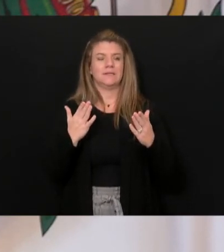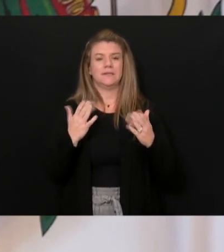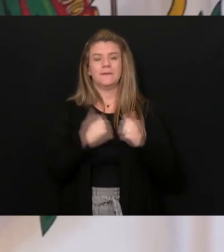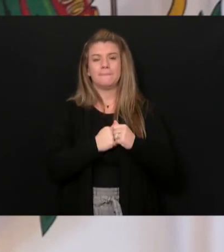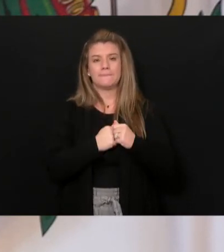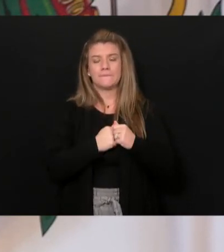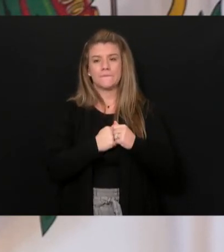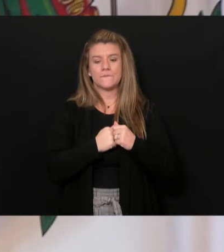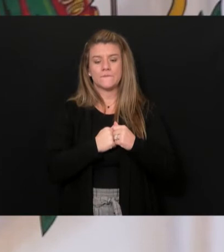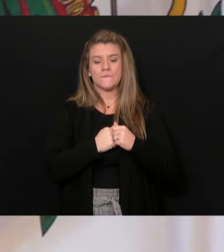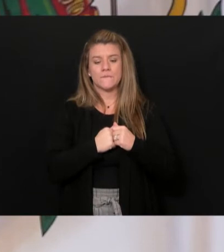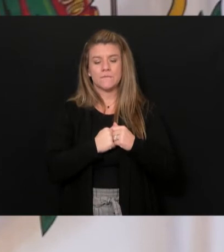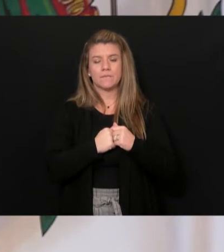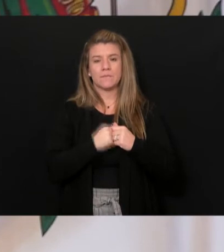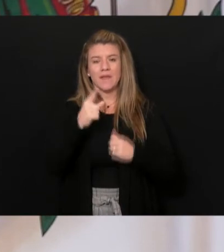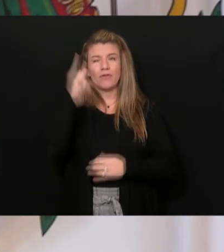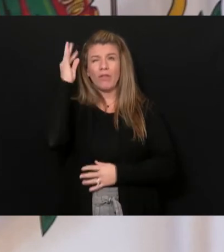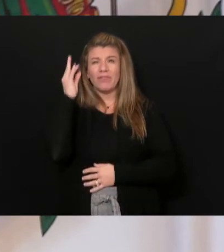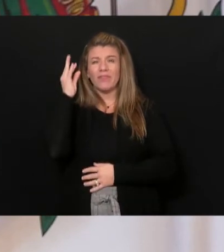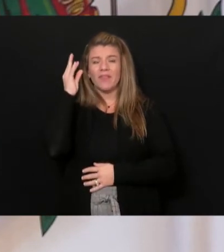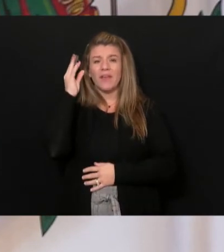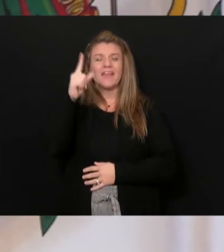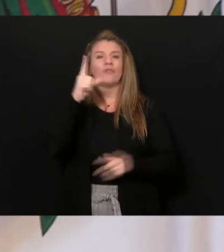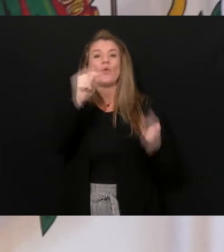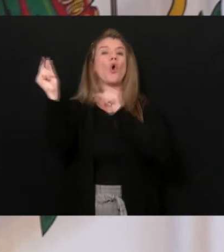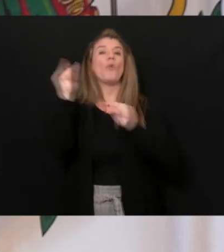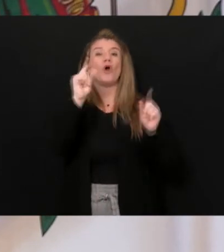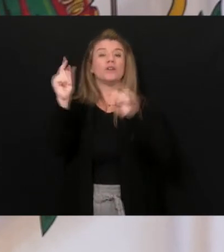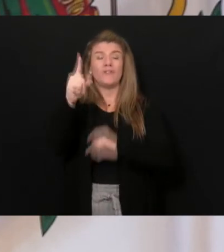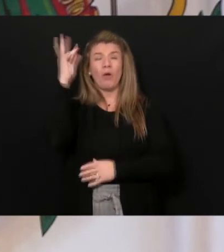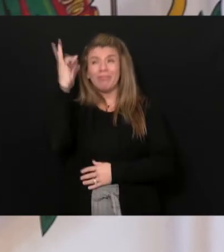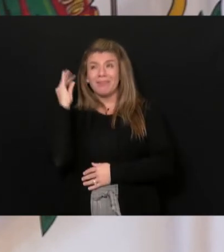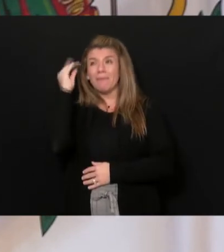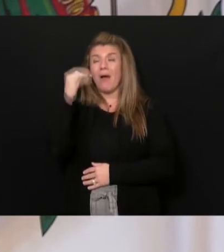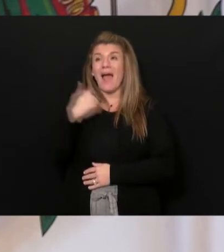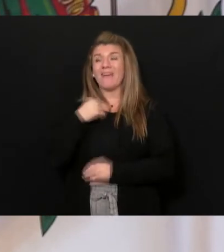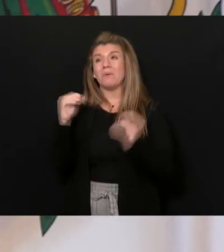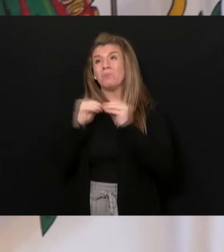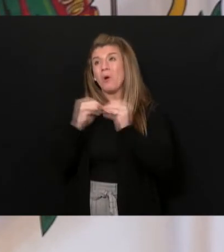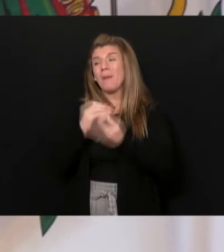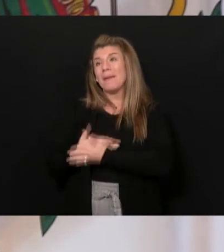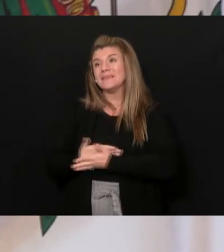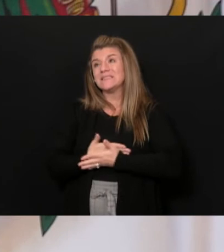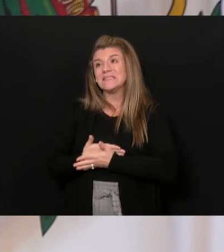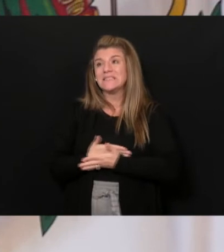thinking about having additional children, you know, and